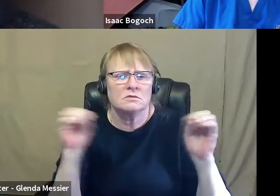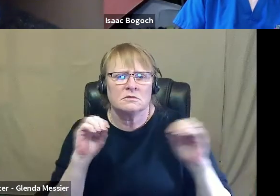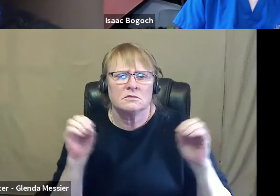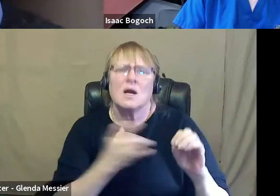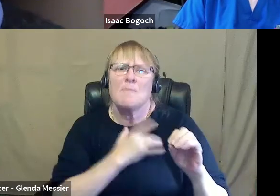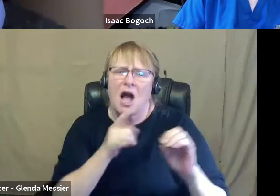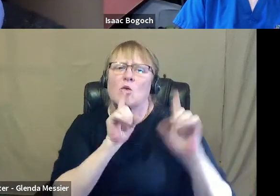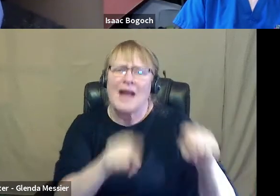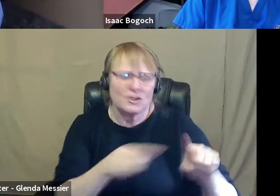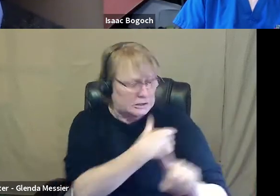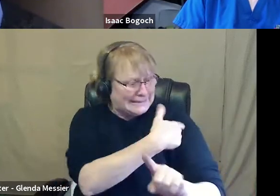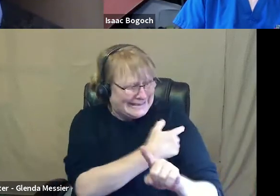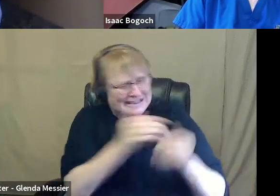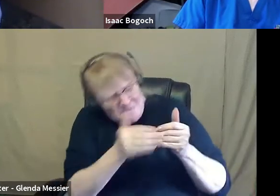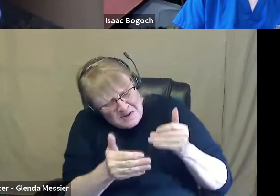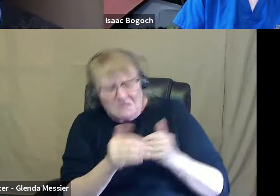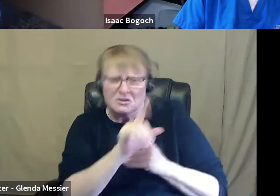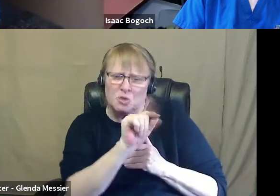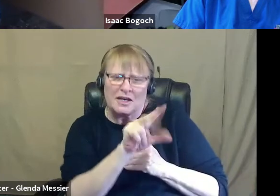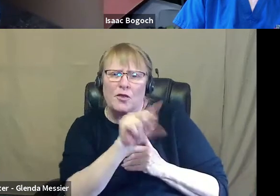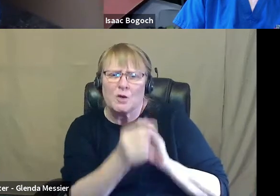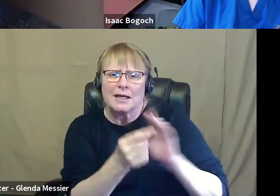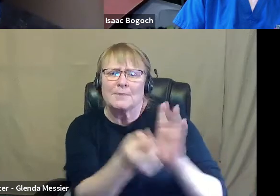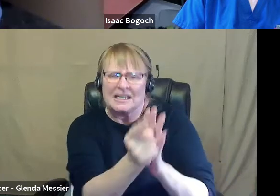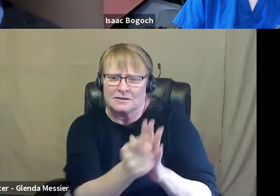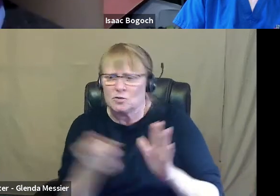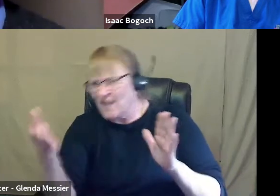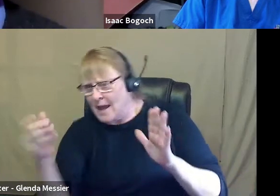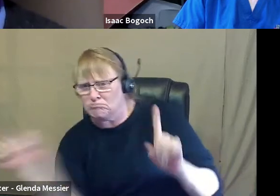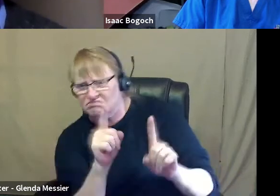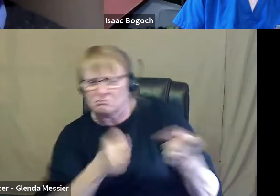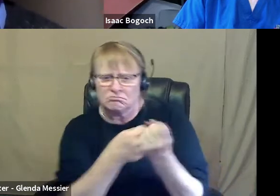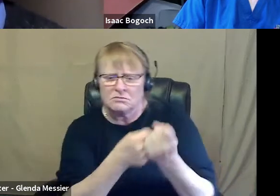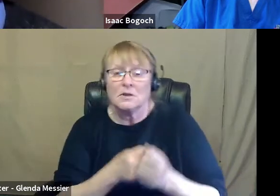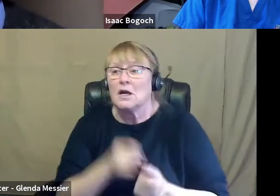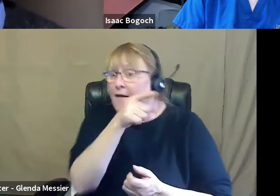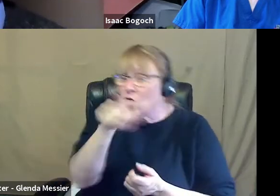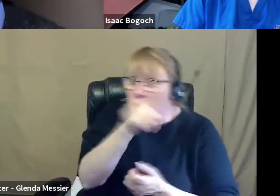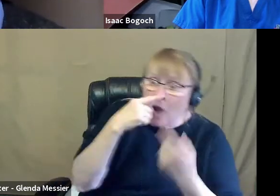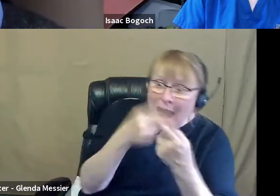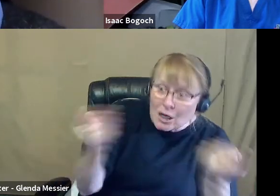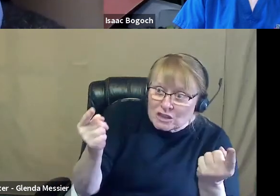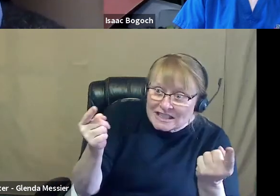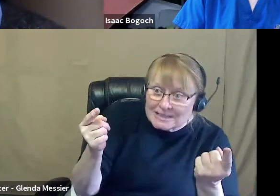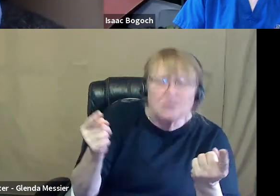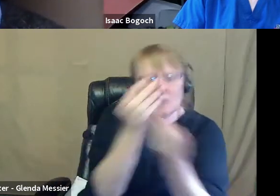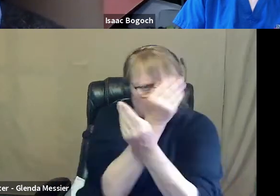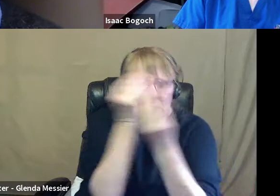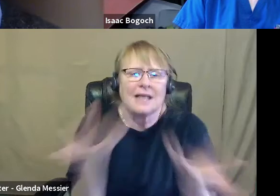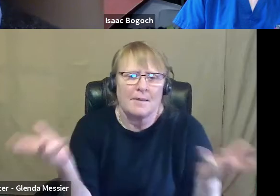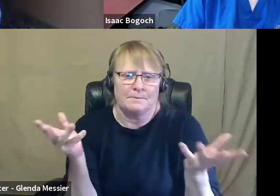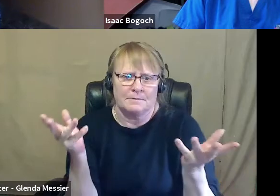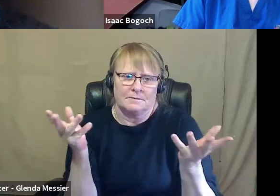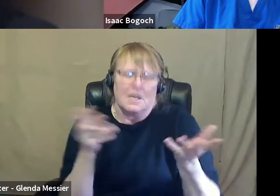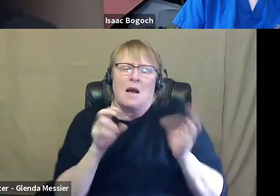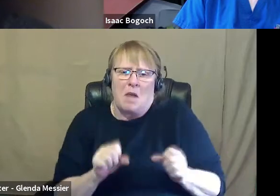So if you do have serious allergies, it's really important to tell people. And what we do is we just keep you at the site longer